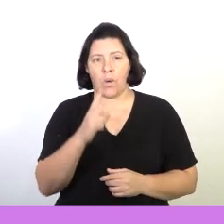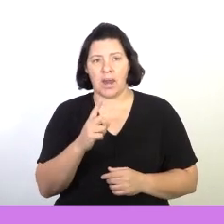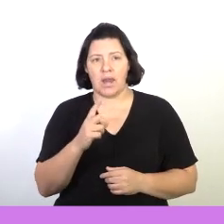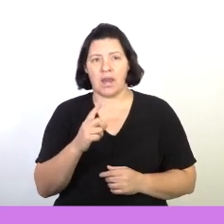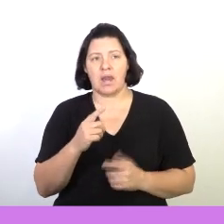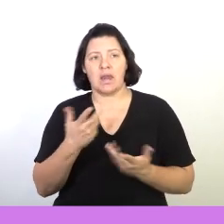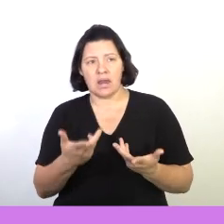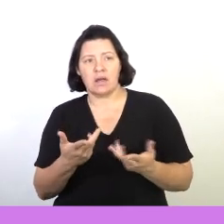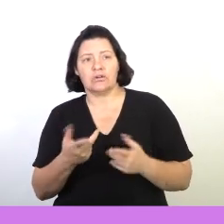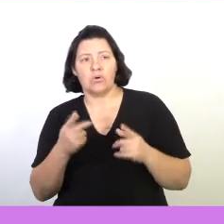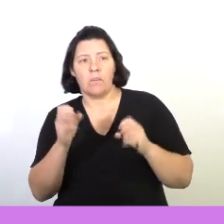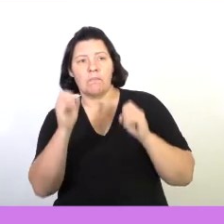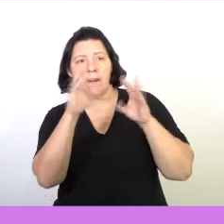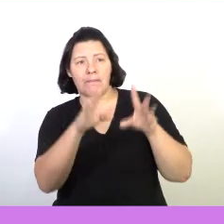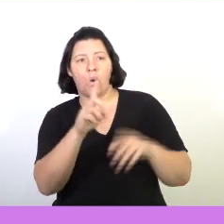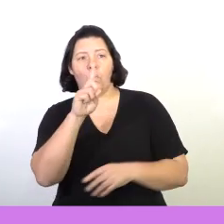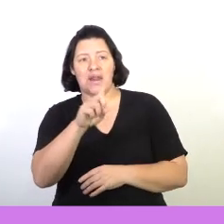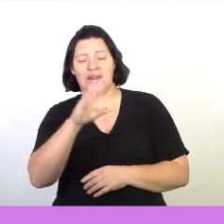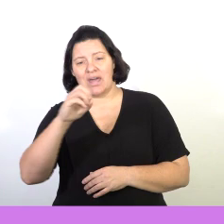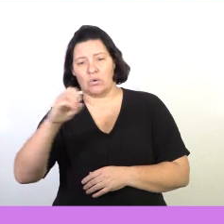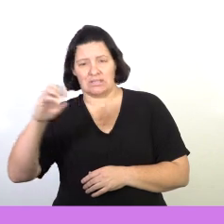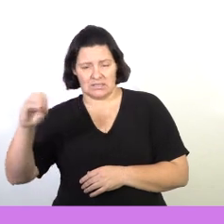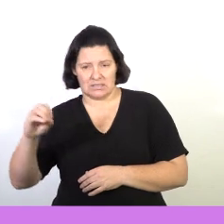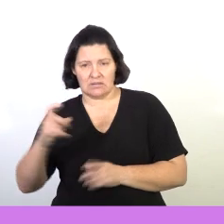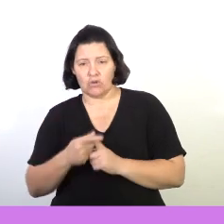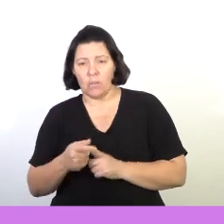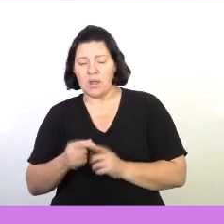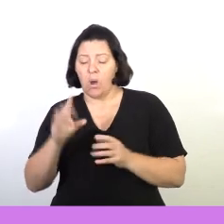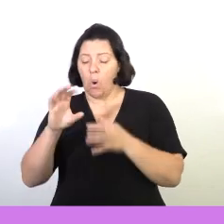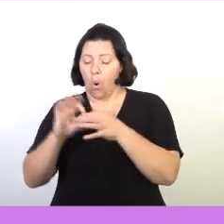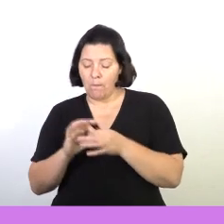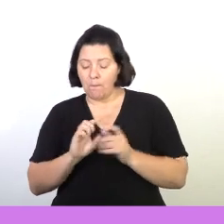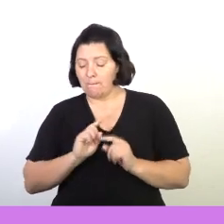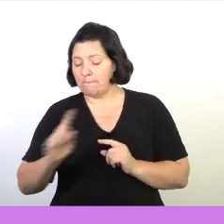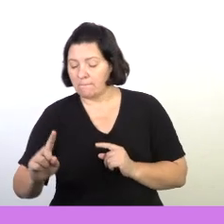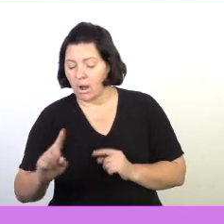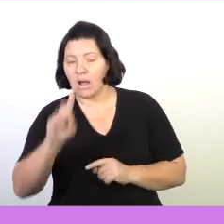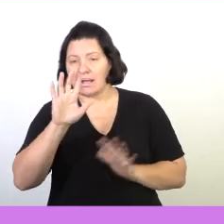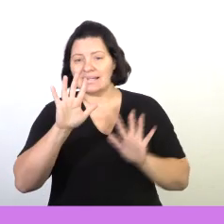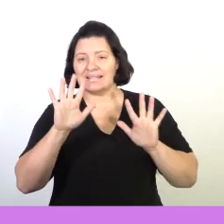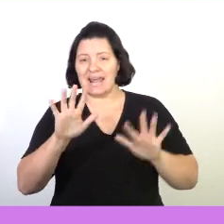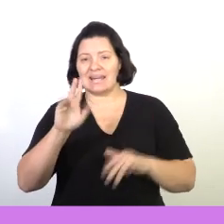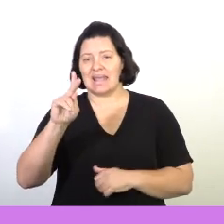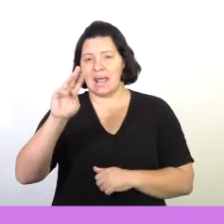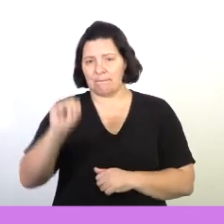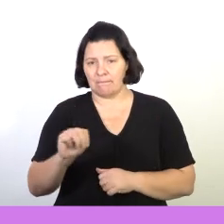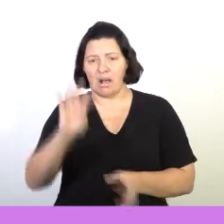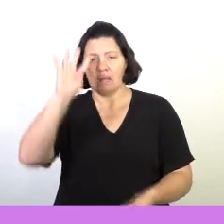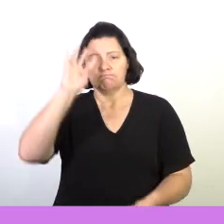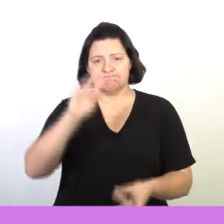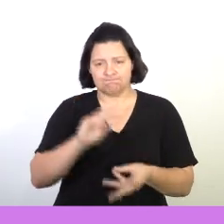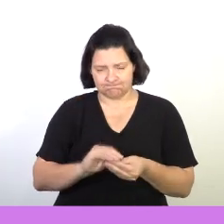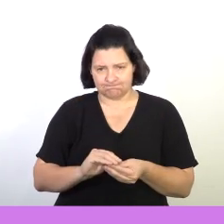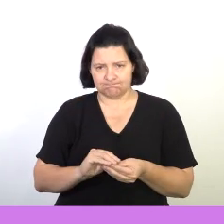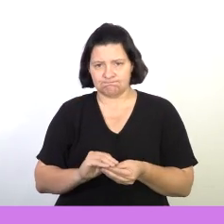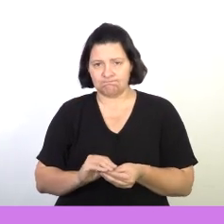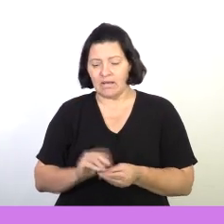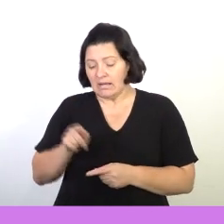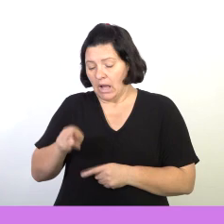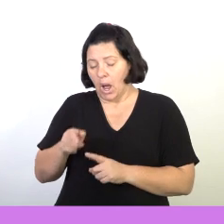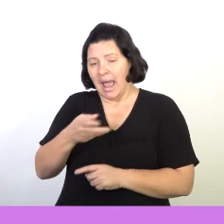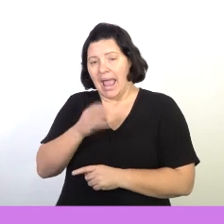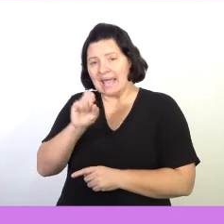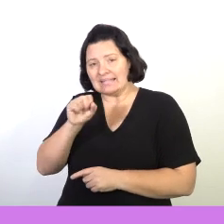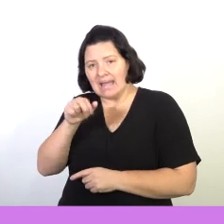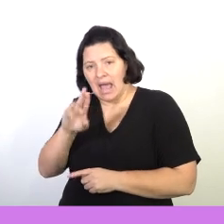hired John to deliver them at her house, which is 10 kilometers away. Calculate the total amount